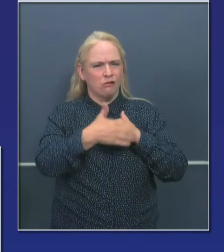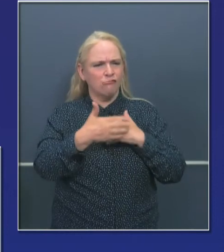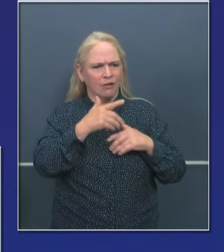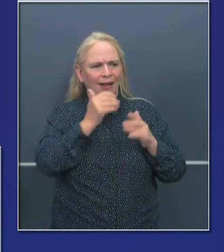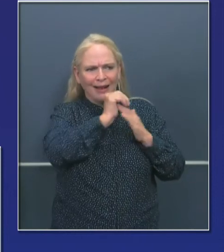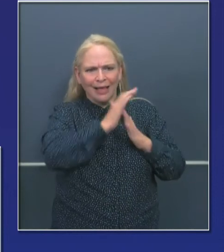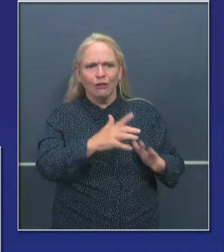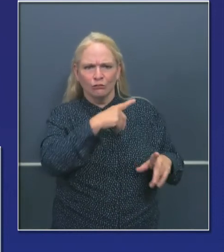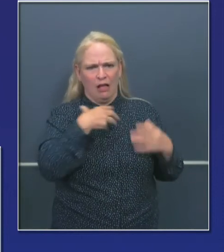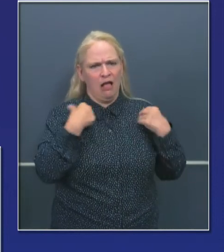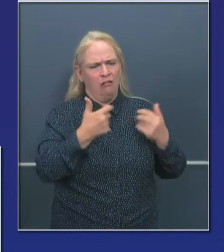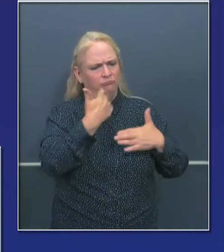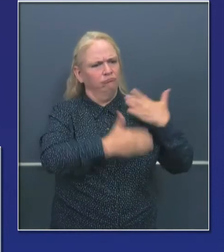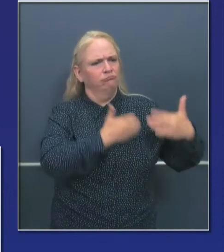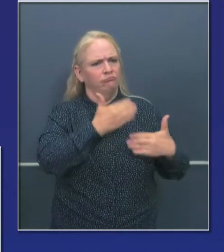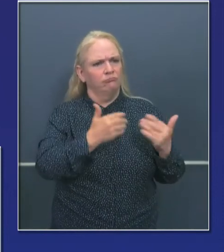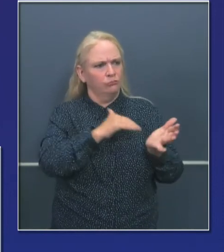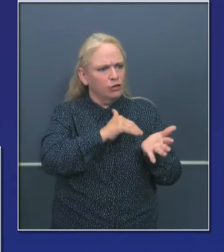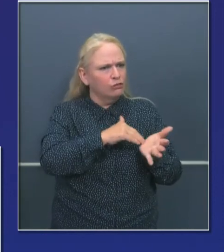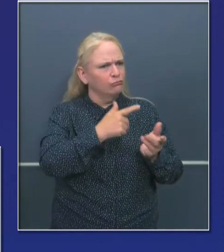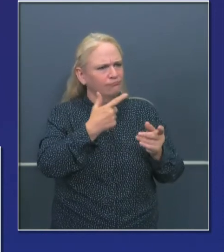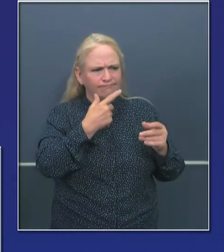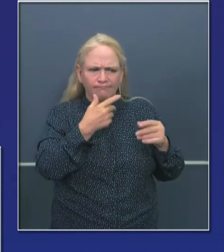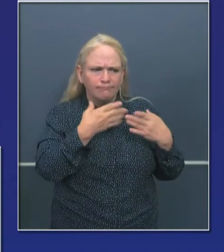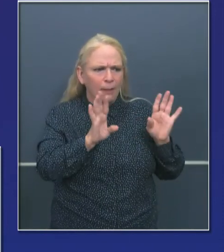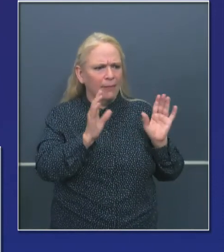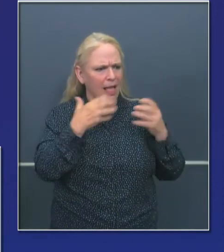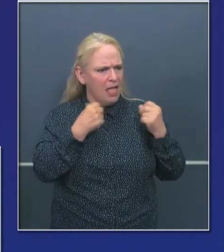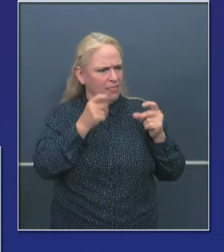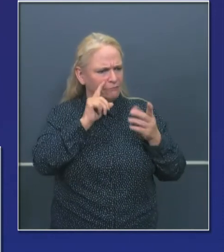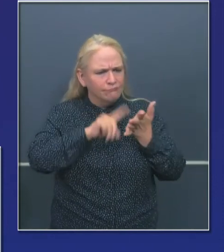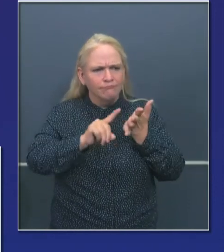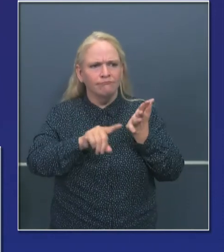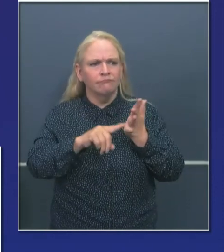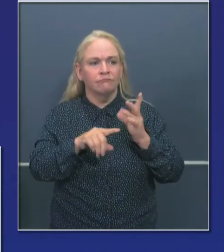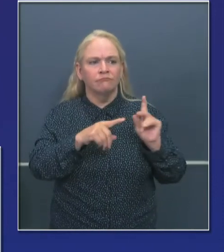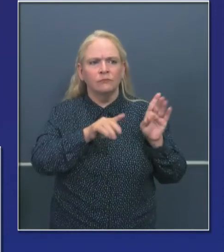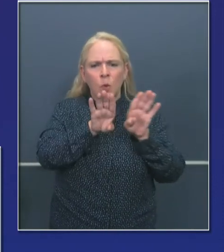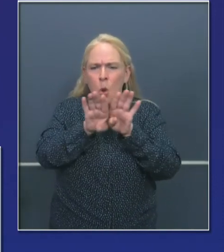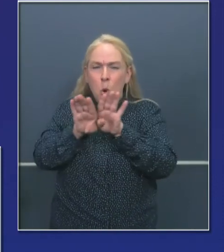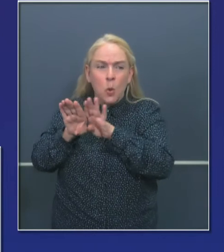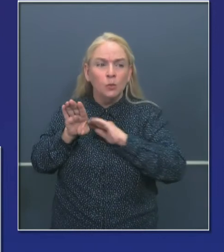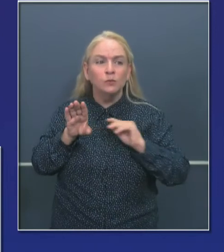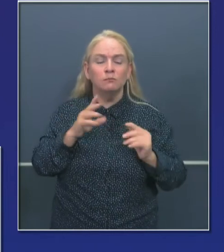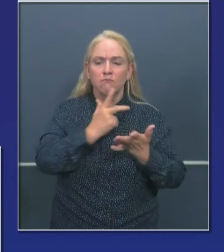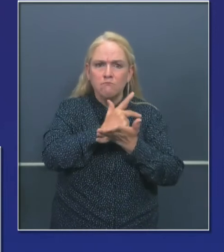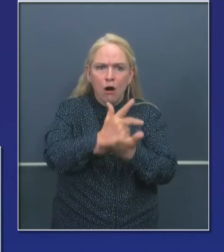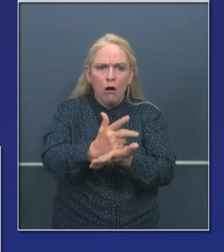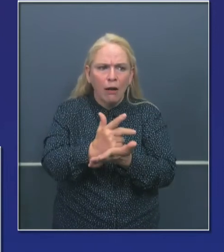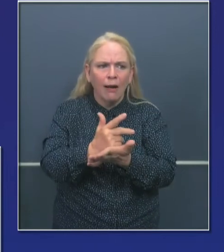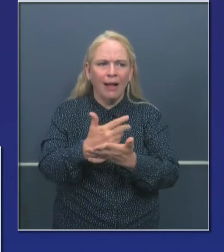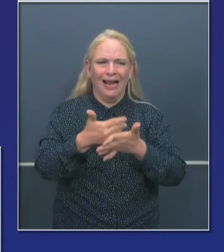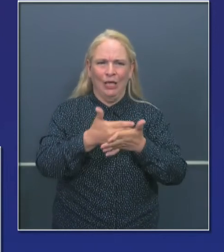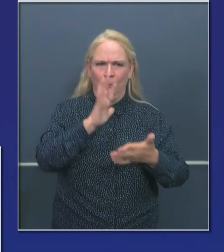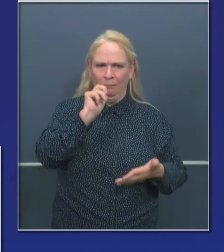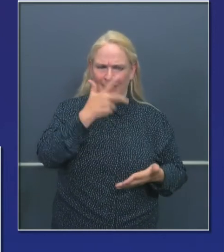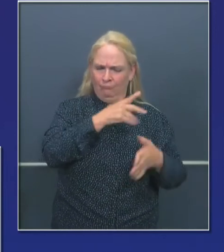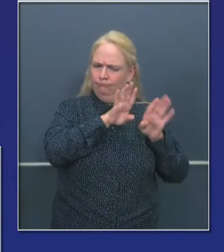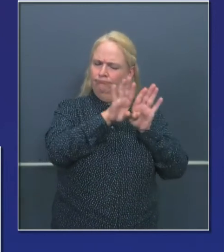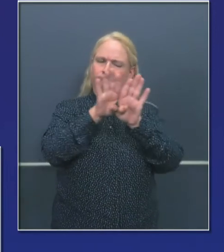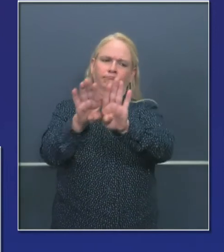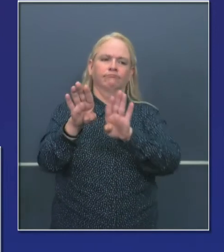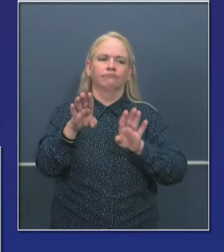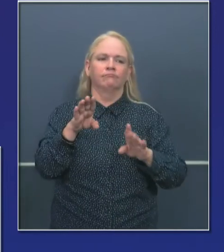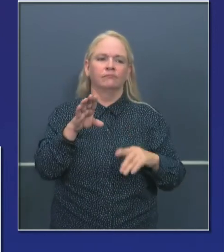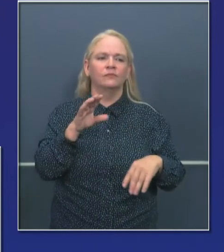local decisions that go beyond just closing parking lots to help decompress their beaches over the 4th of July weekend. We